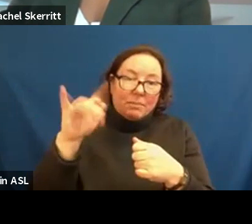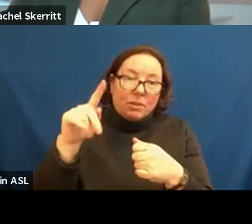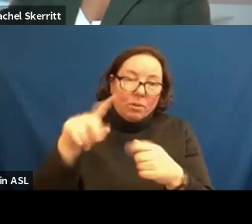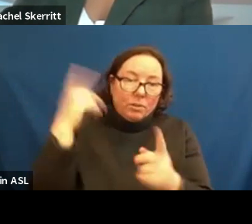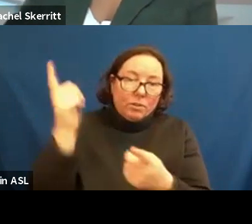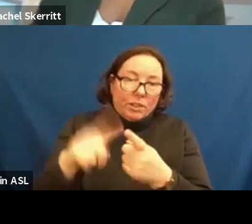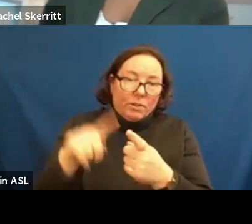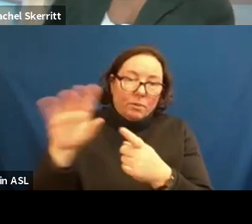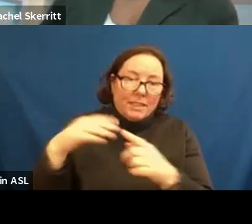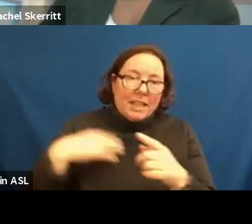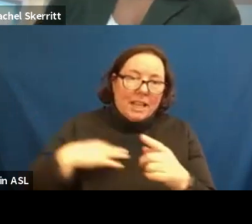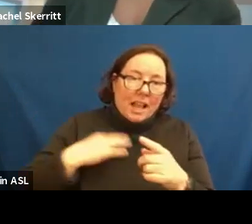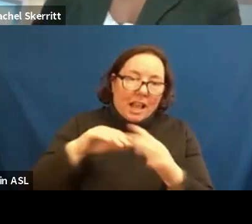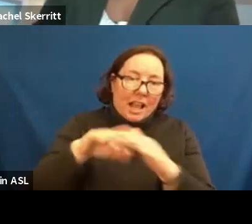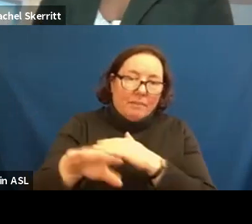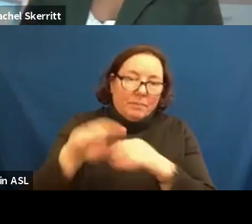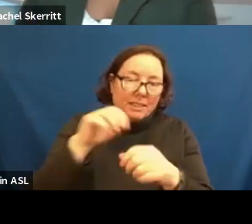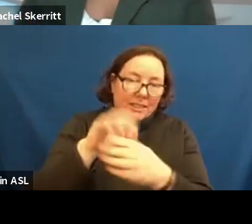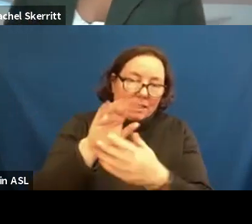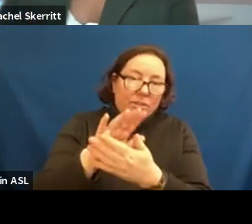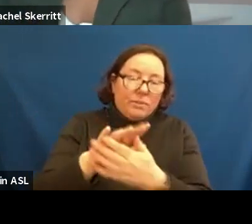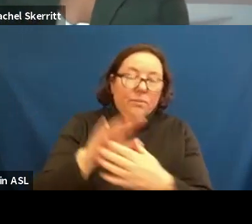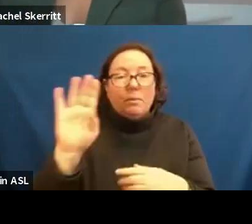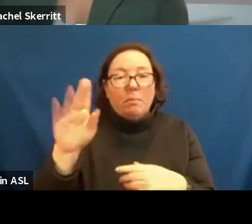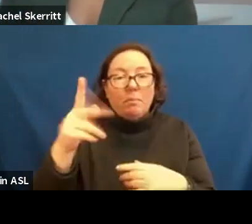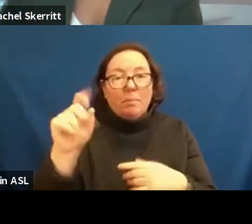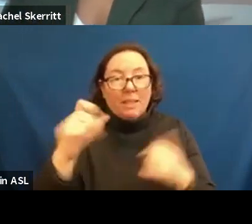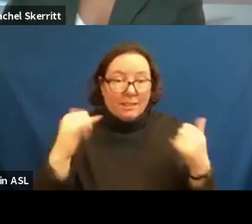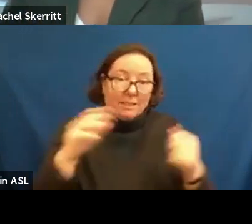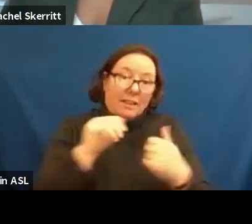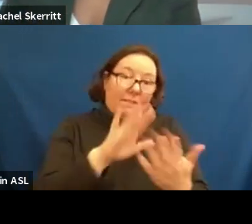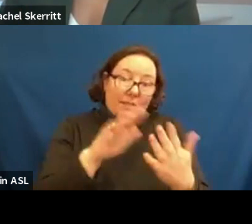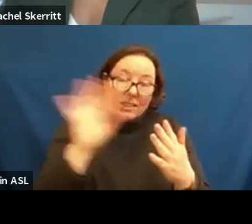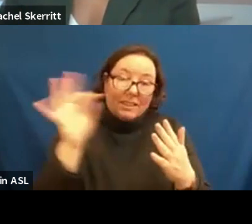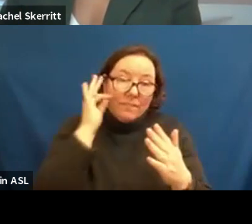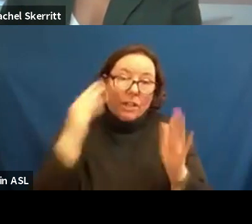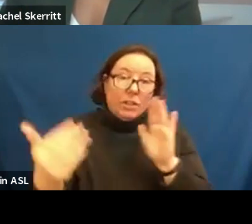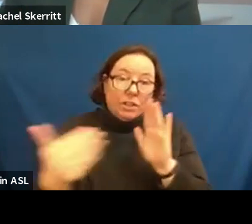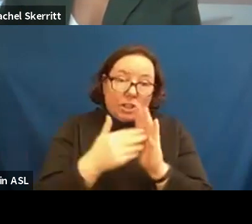Asian applicants to the exam schools. BPS now faces a federal lawsuit credibly